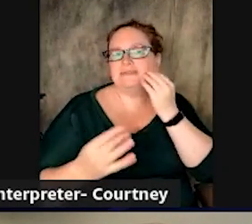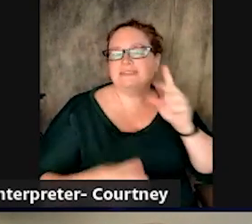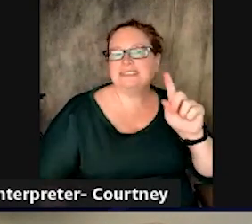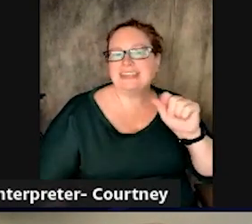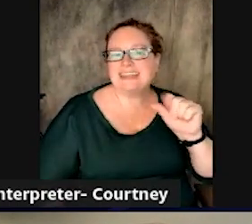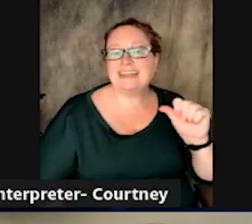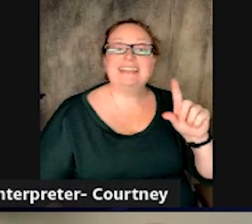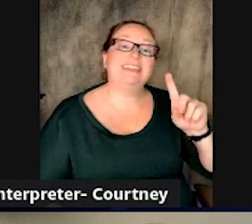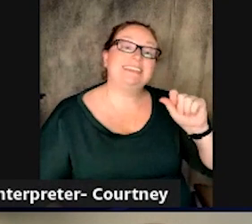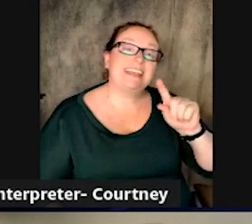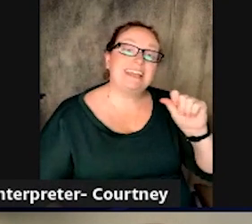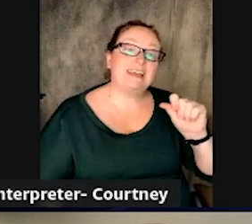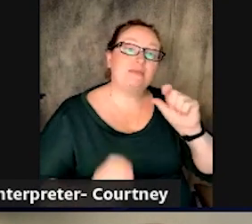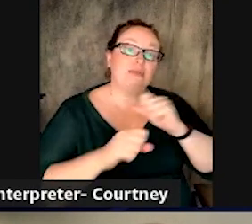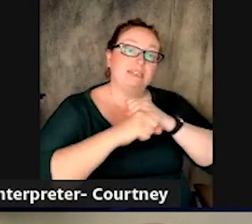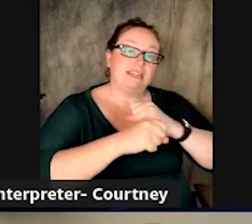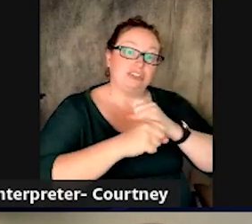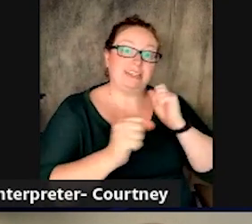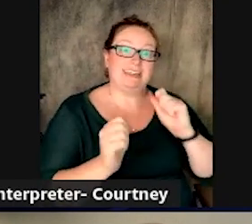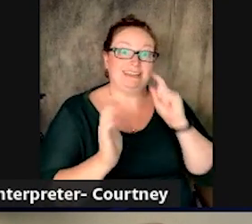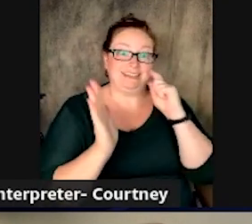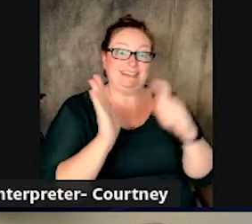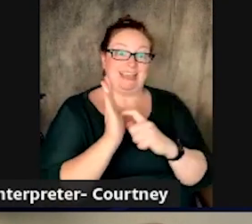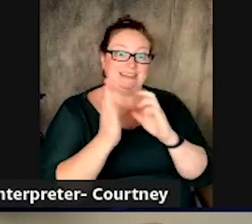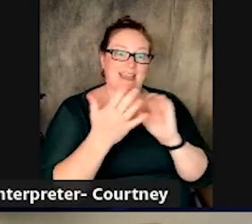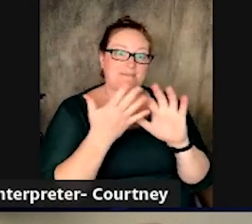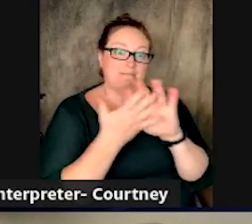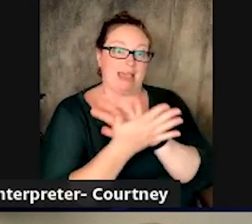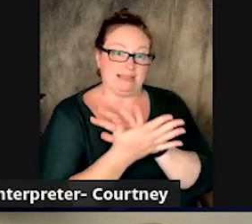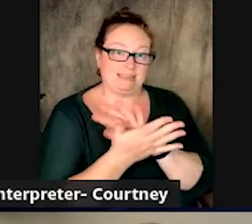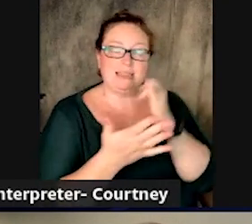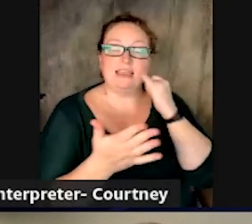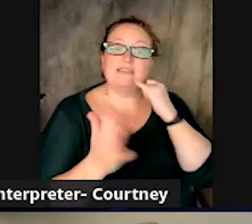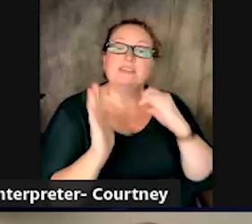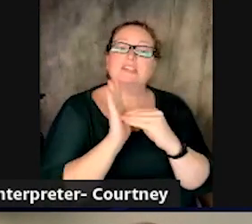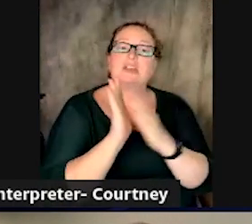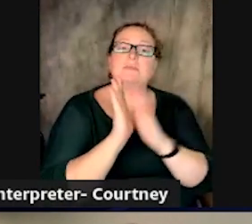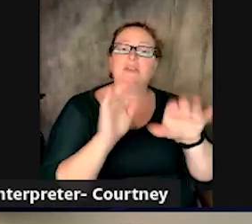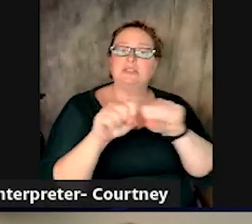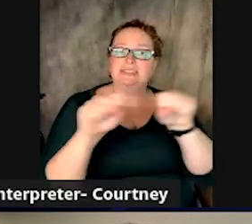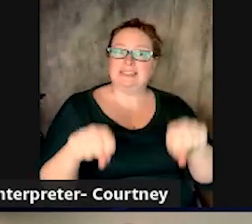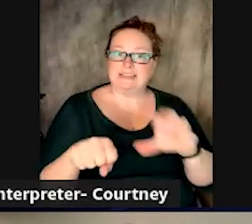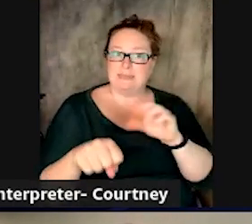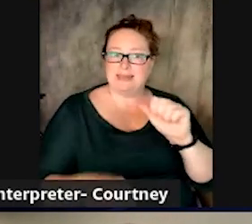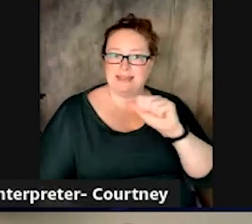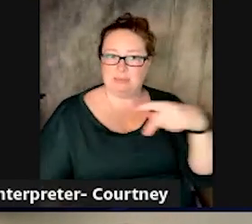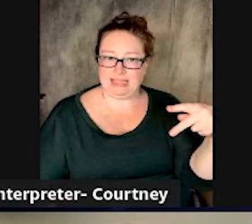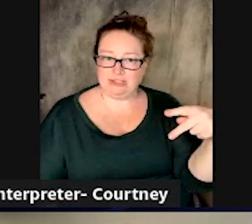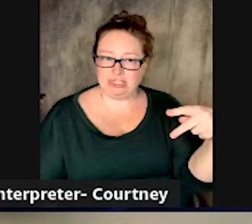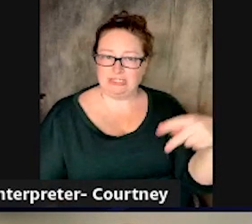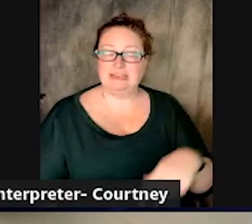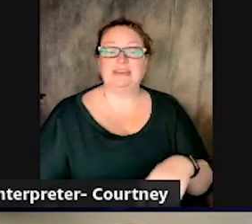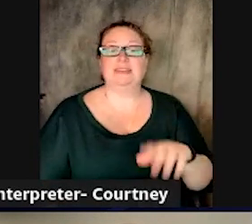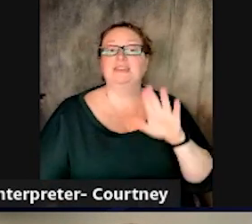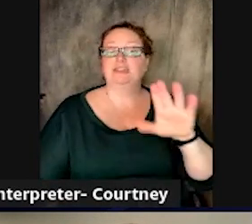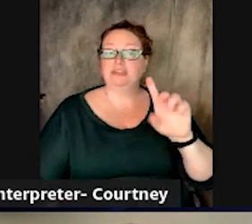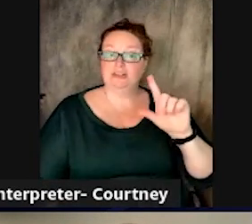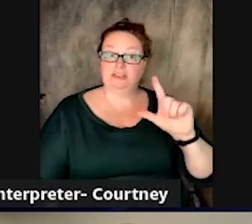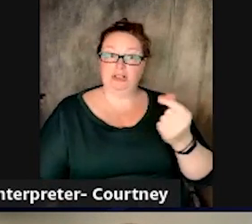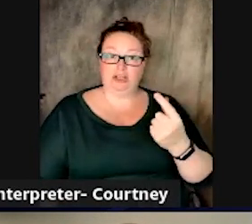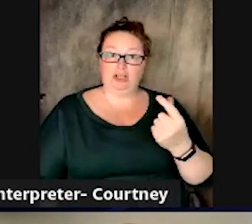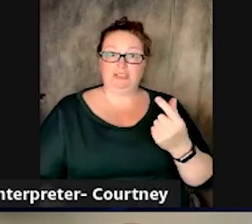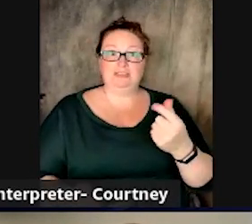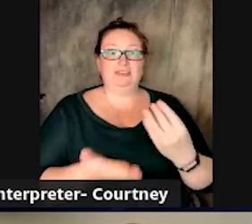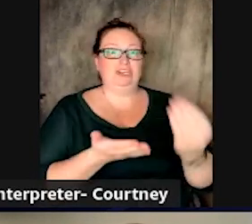protection can detect and mask when they are logged by your systems and applications, and as those logs are ingested by CloudWatch